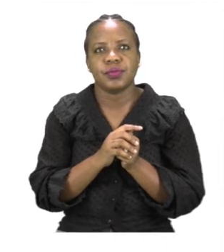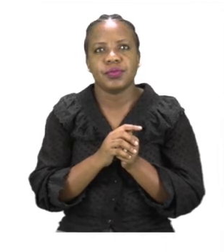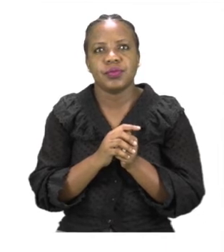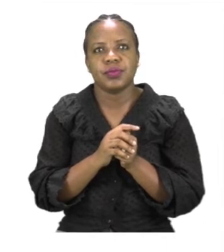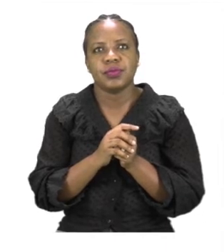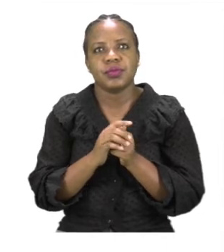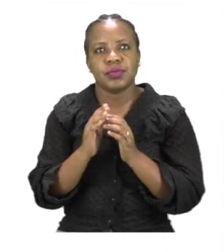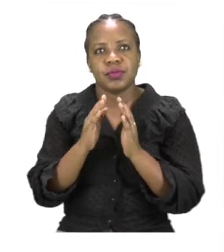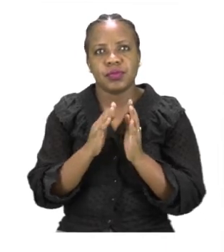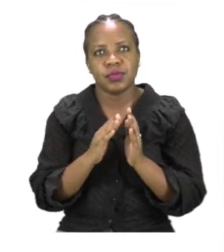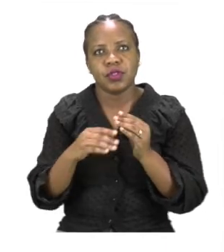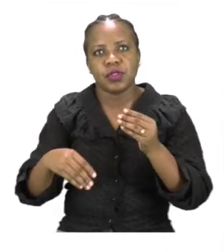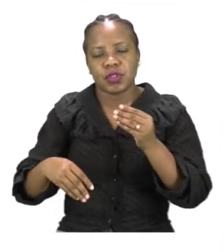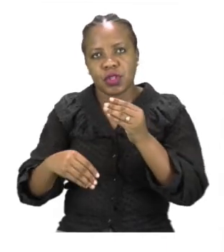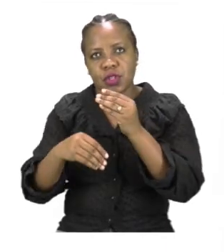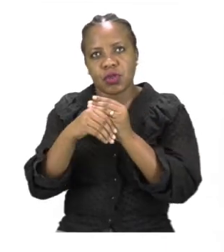final answer,